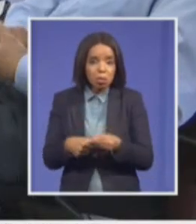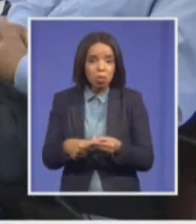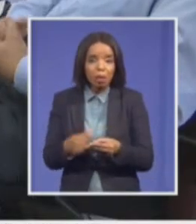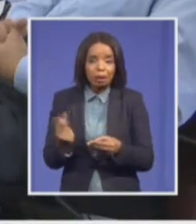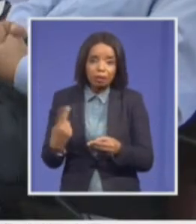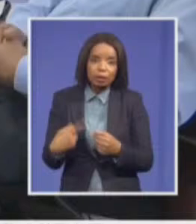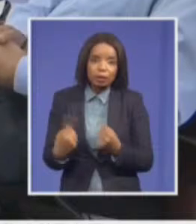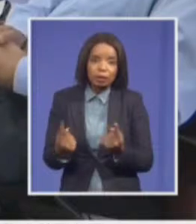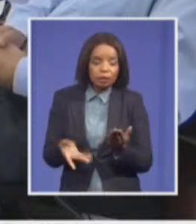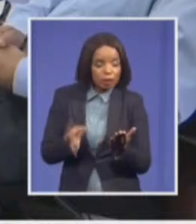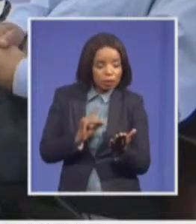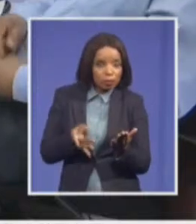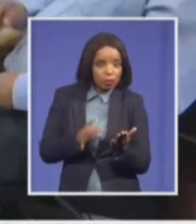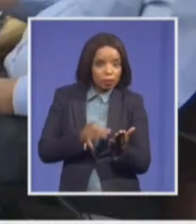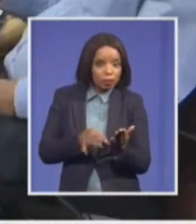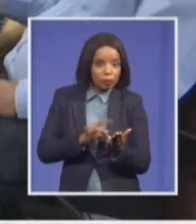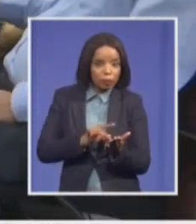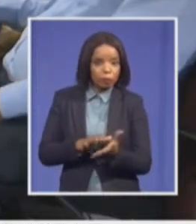Employees.